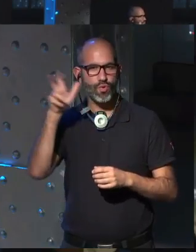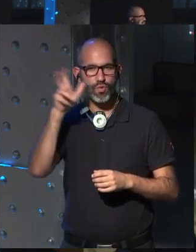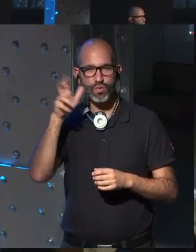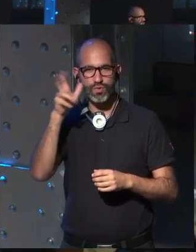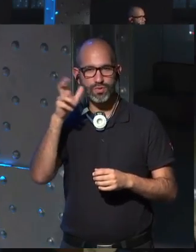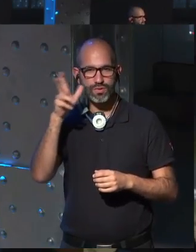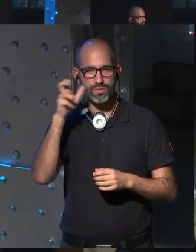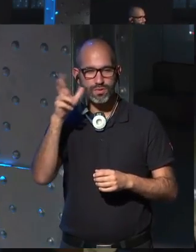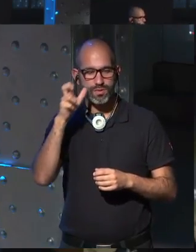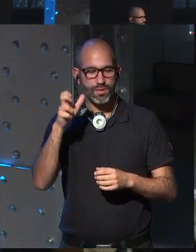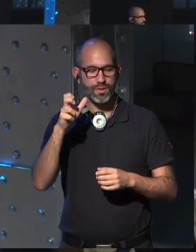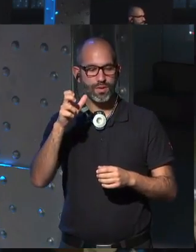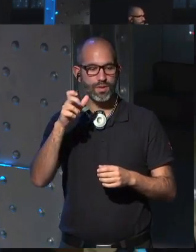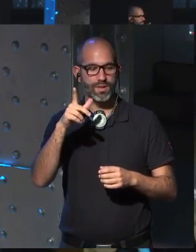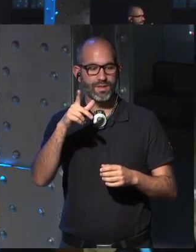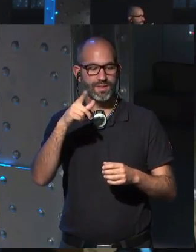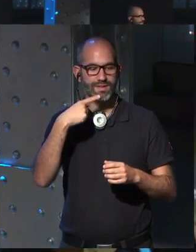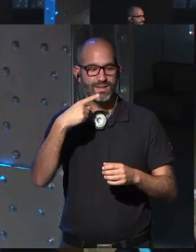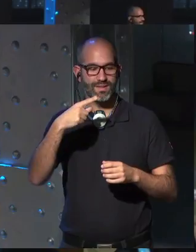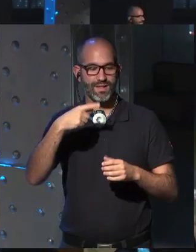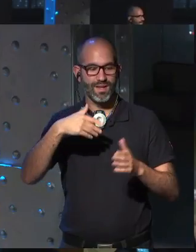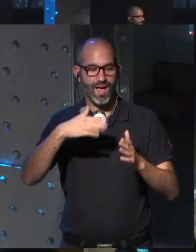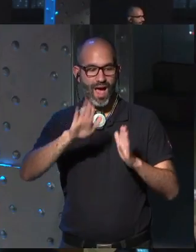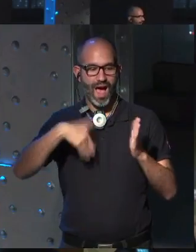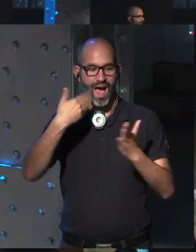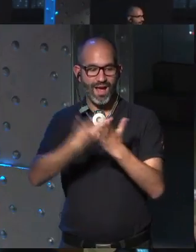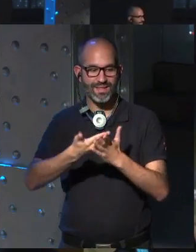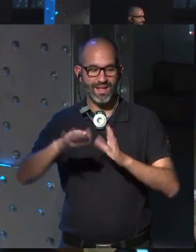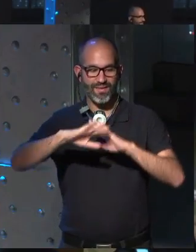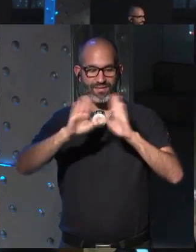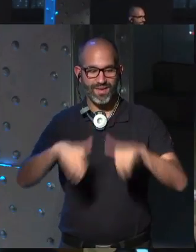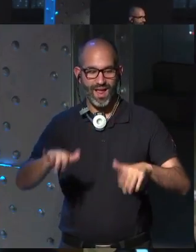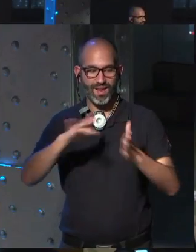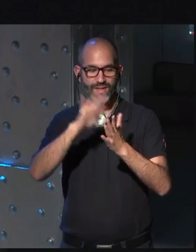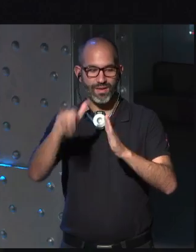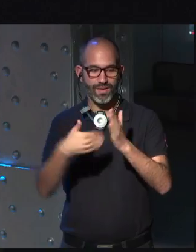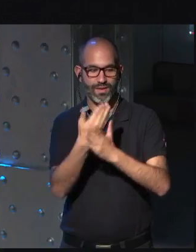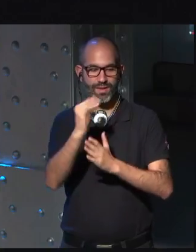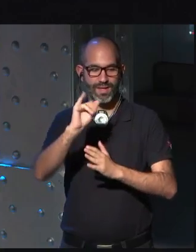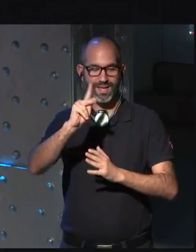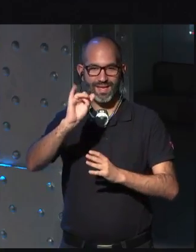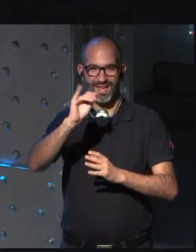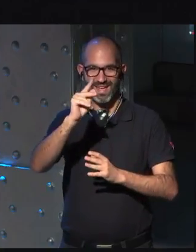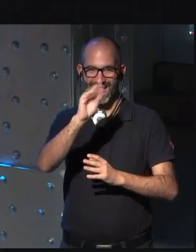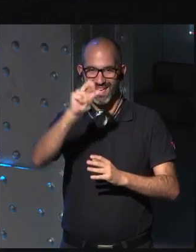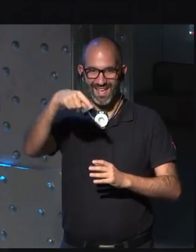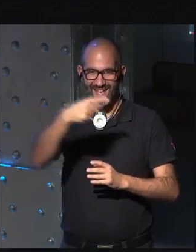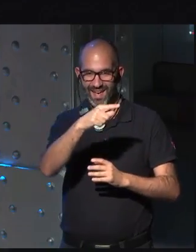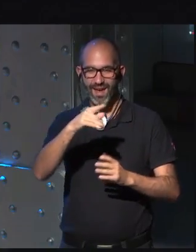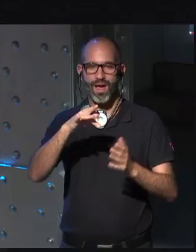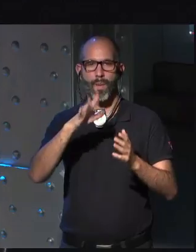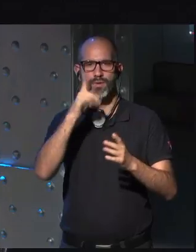would hear it, and it was almost like a memory that I couldn't access, but was right there. And I remember asking my parents, and they said, "No, we don't even know that